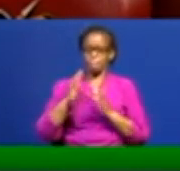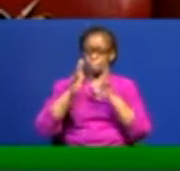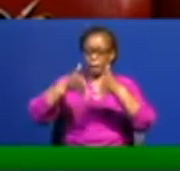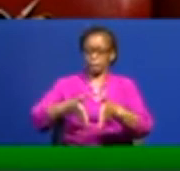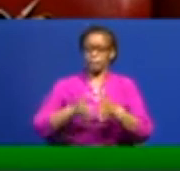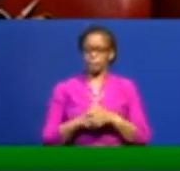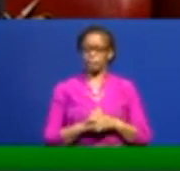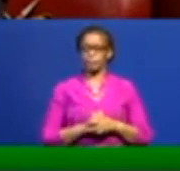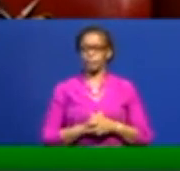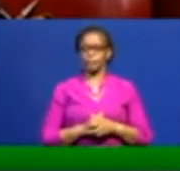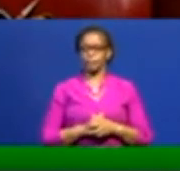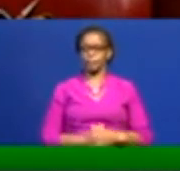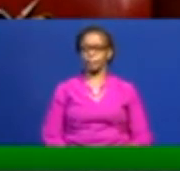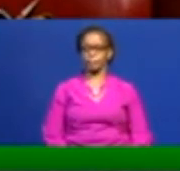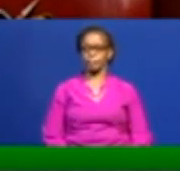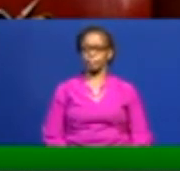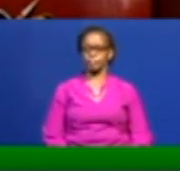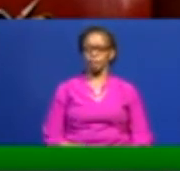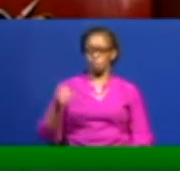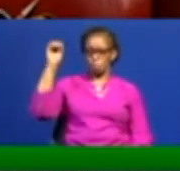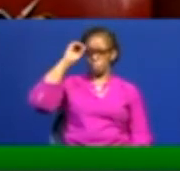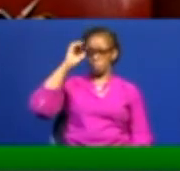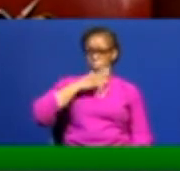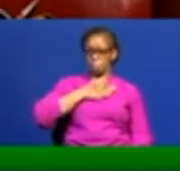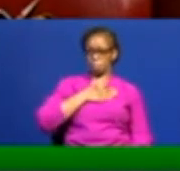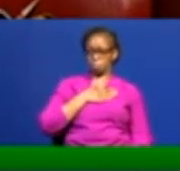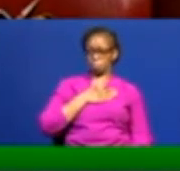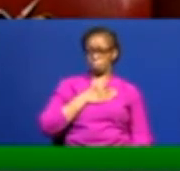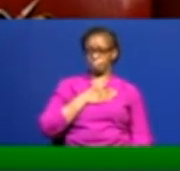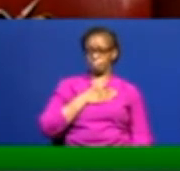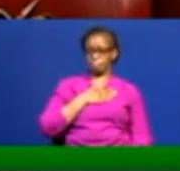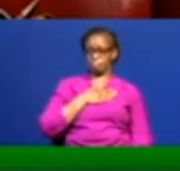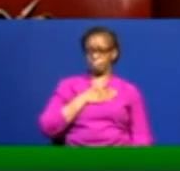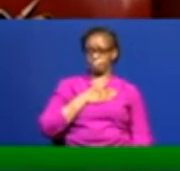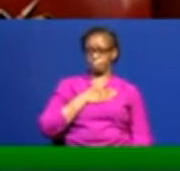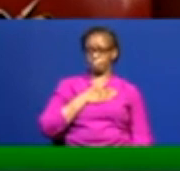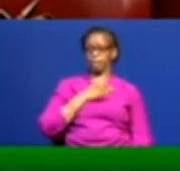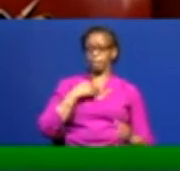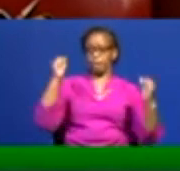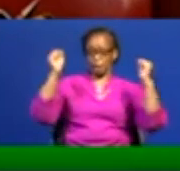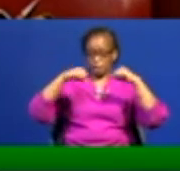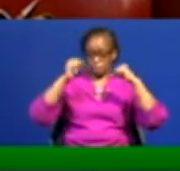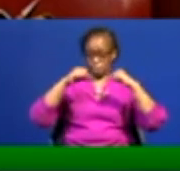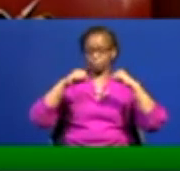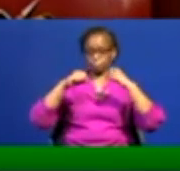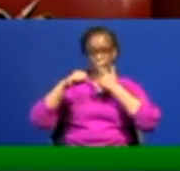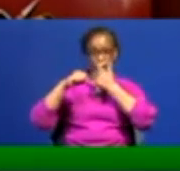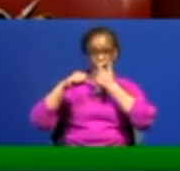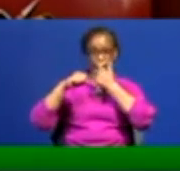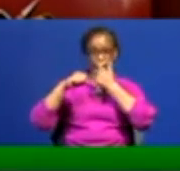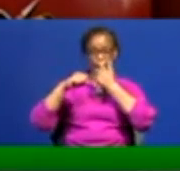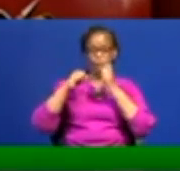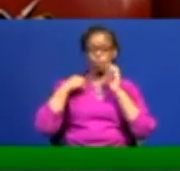We don't have to reinvent the wheel. In my opinion, it's not for very simplistic. I do agree with the fact that